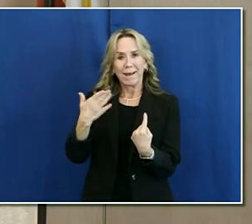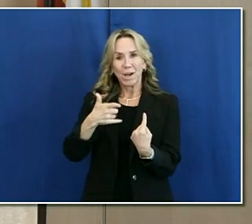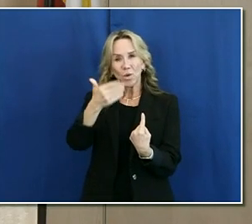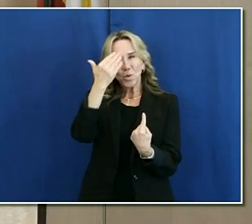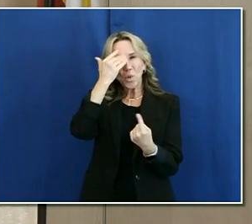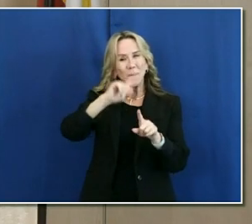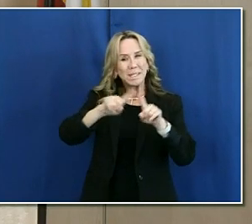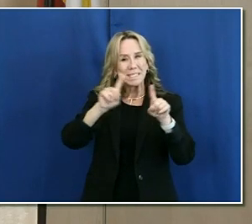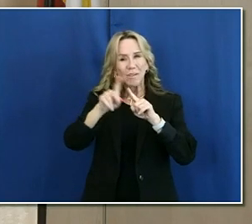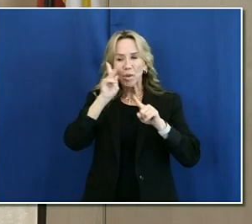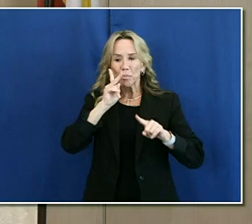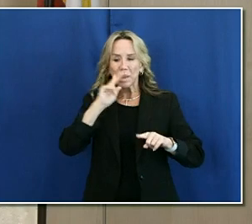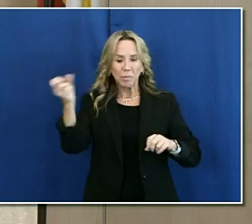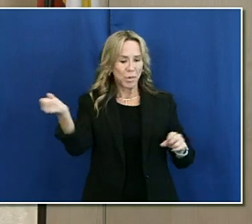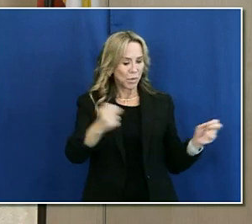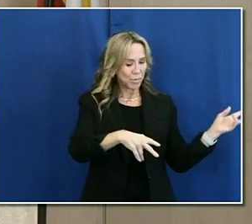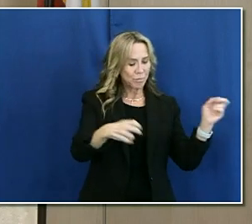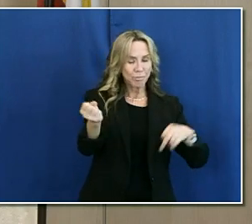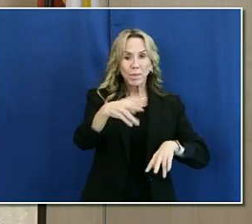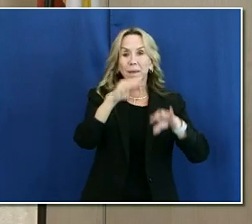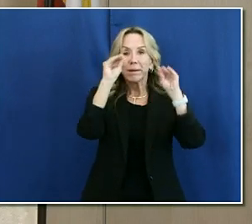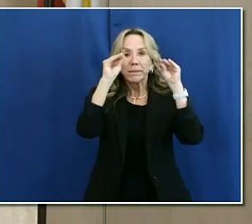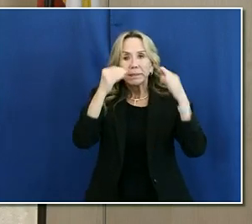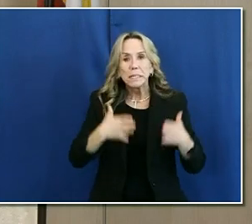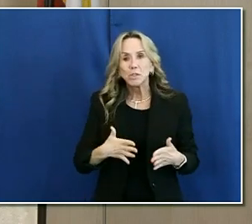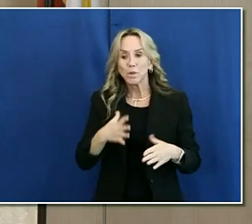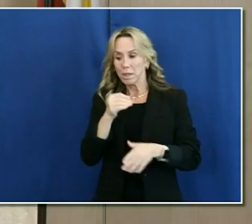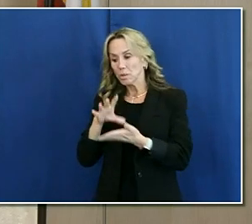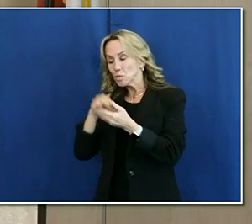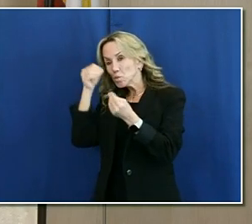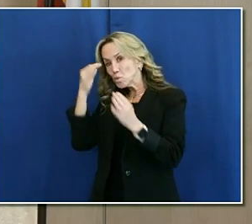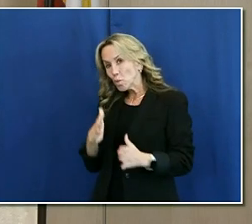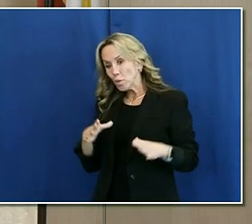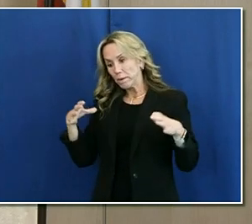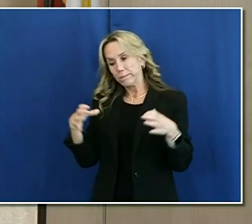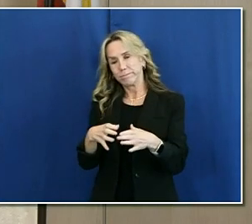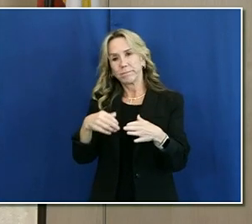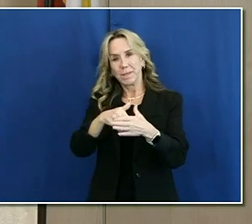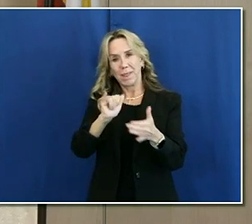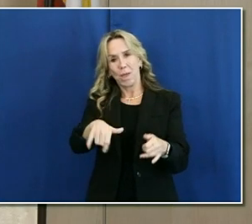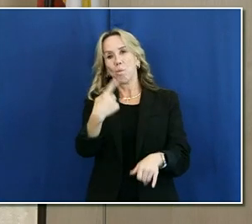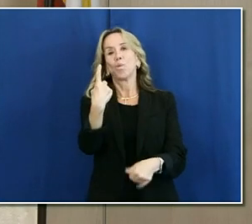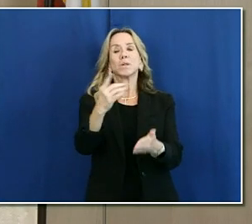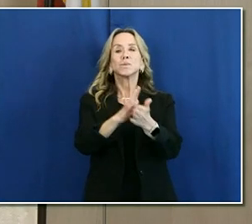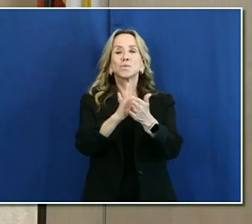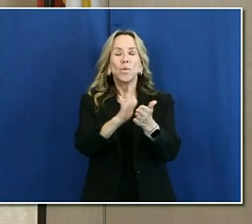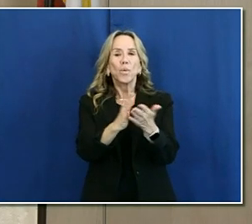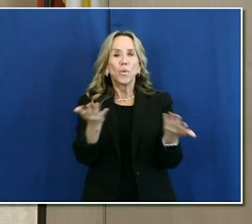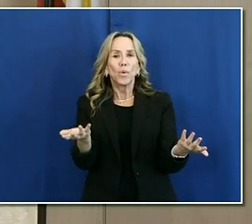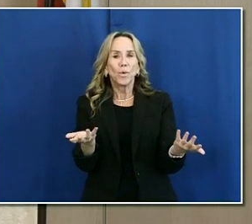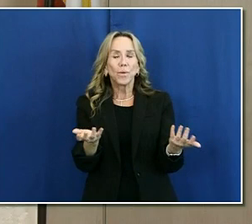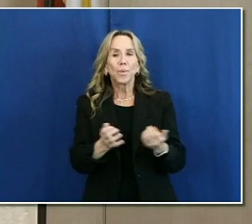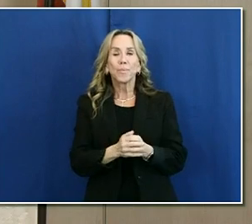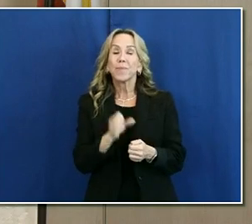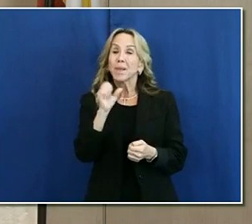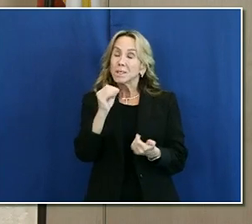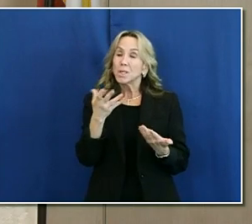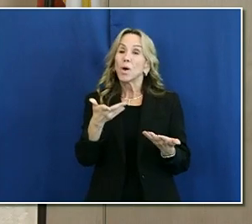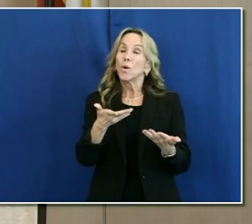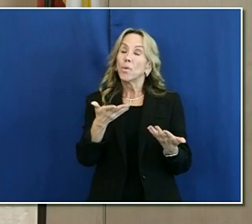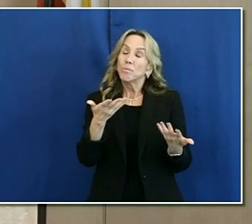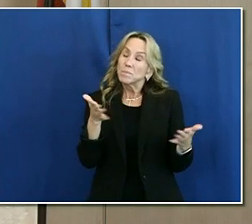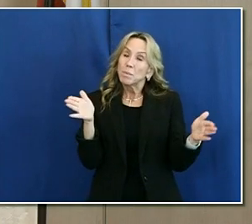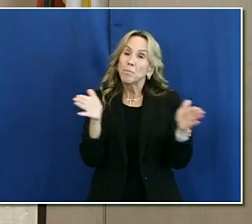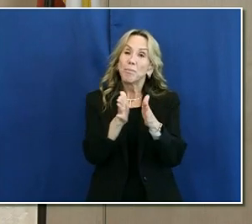teachers as well as students. So maintaining in the schools, where possible, smaller